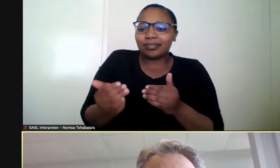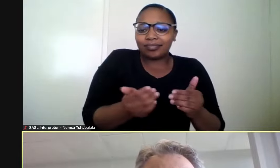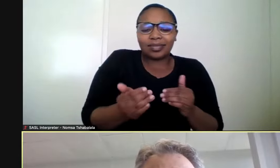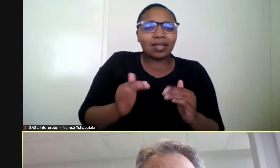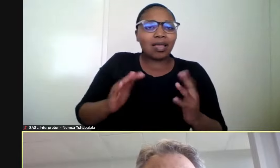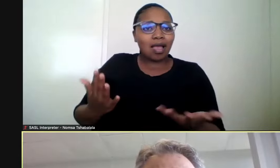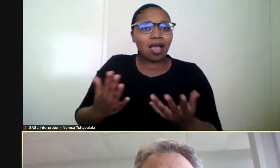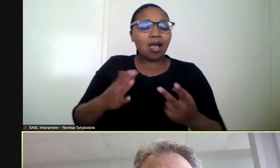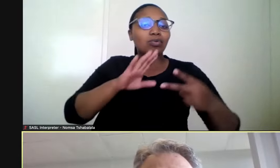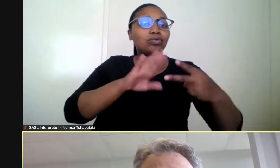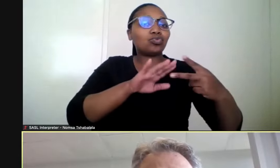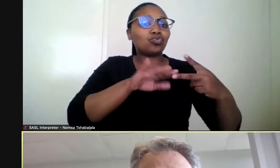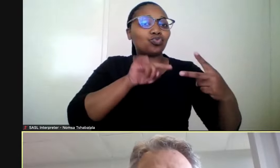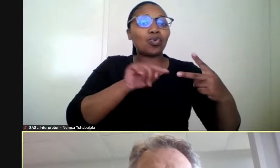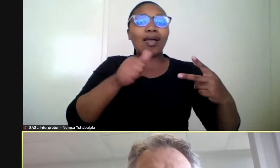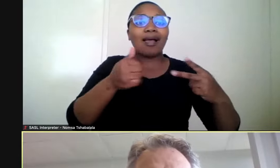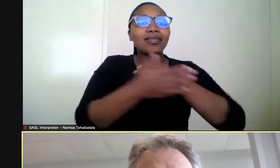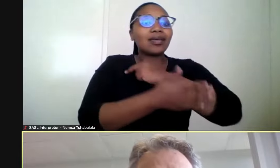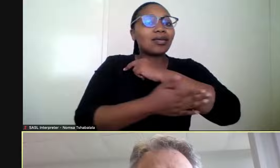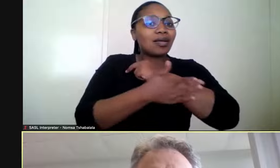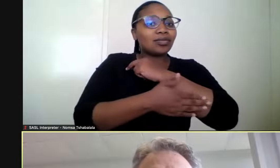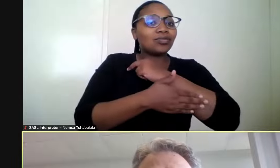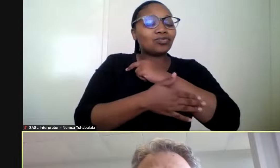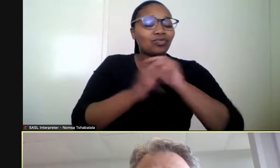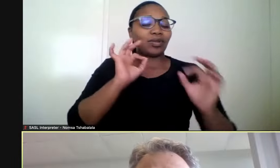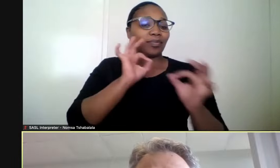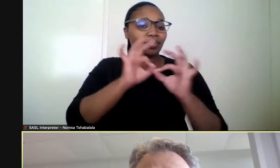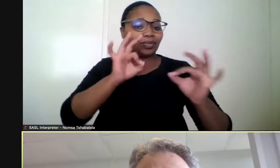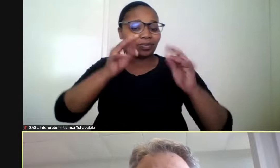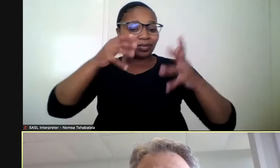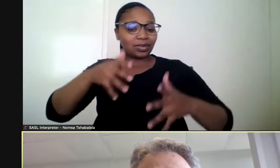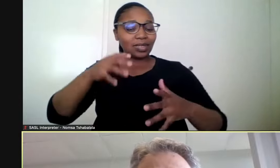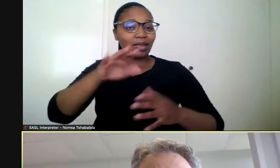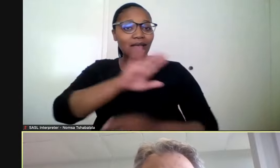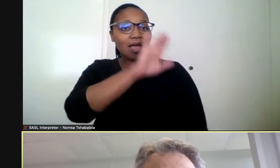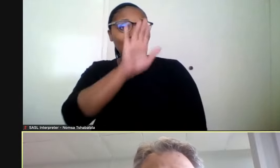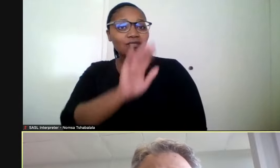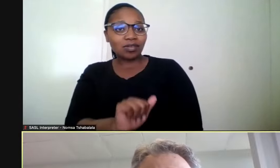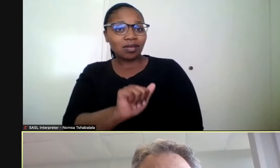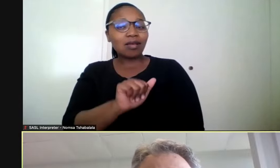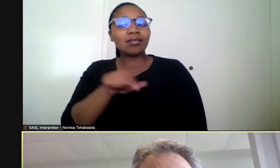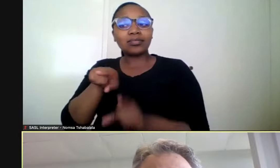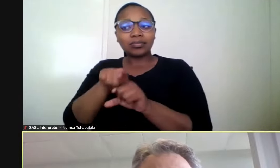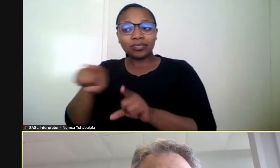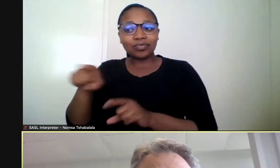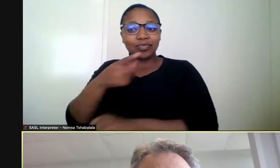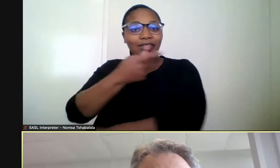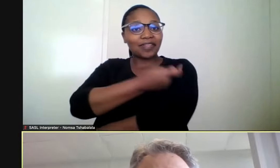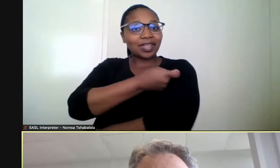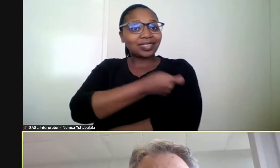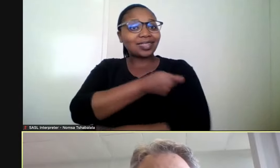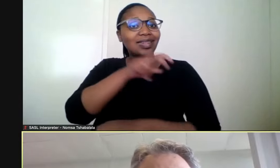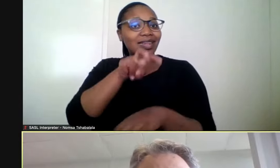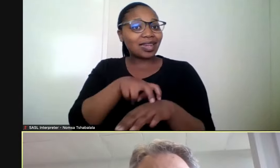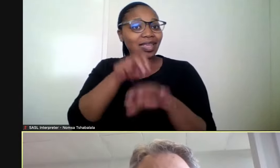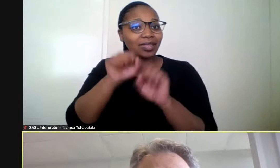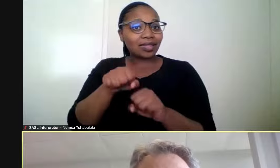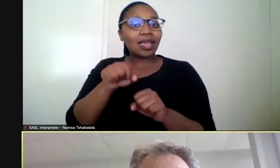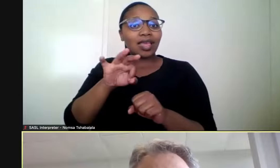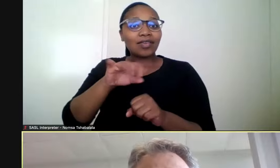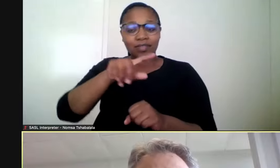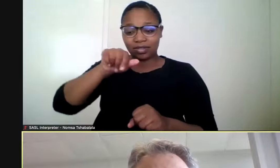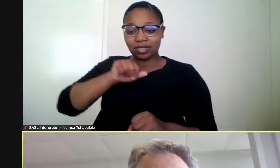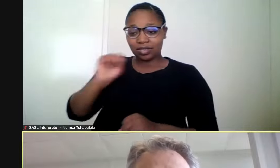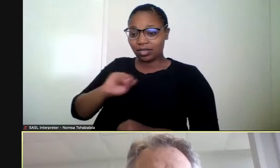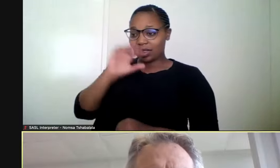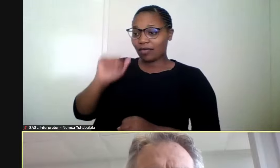other clients, other countries, particularly in Africa, who need vaccines as well. And the more that we can make available into